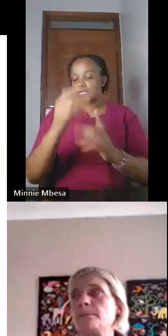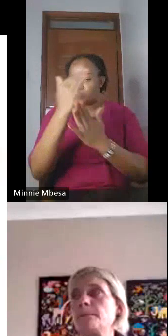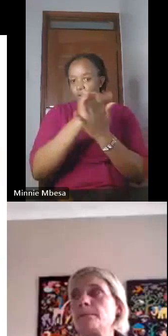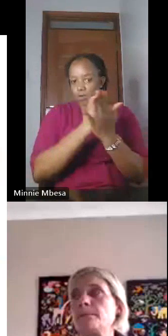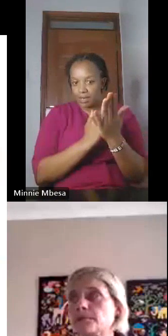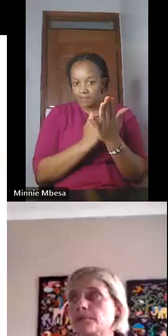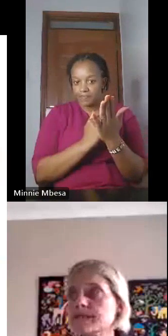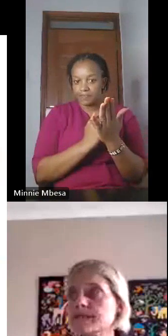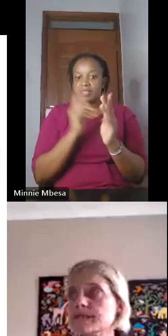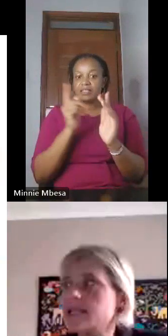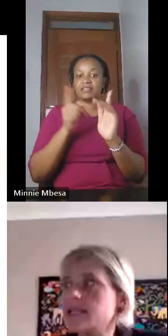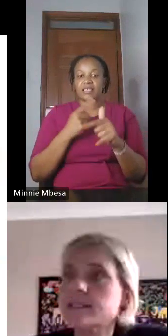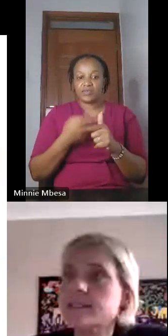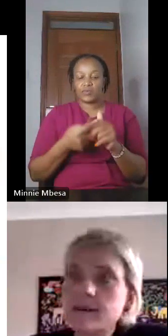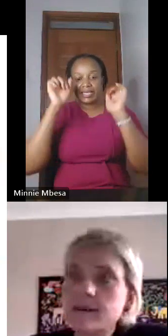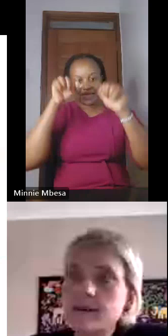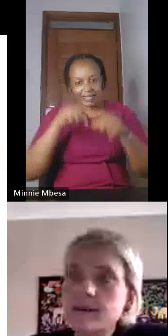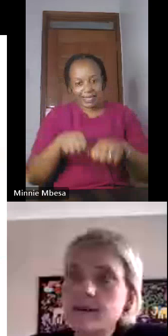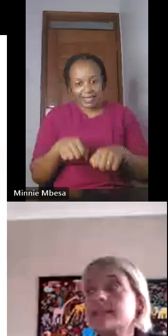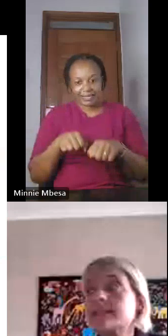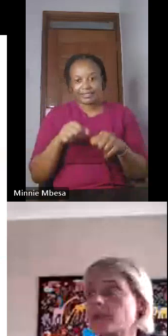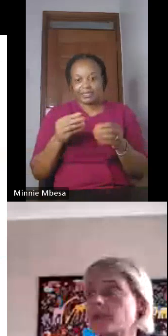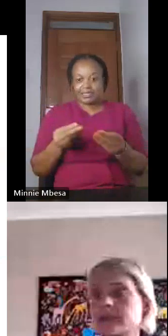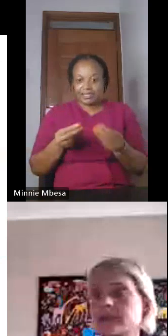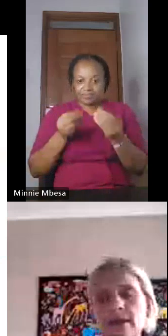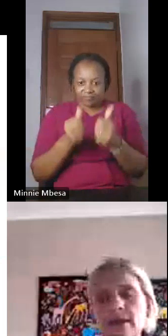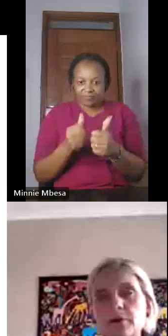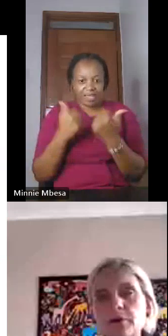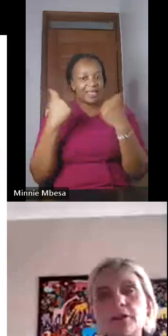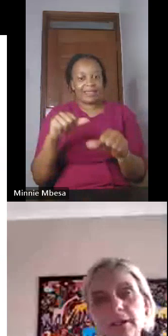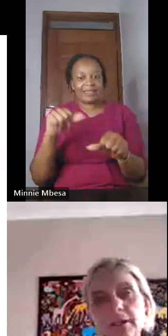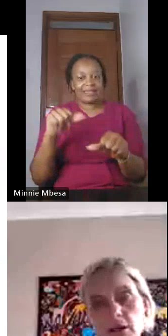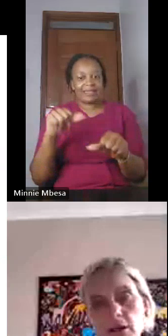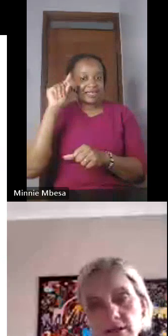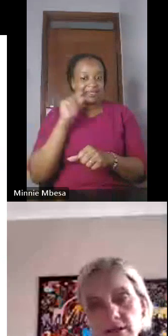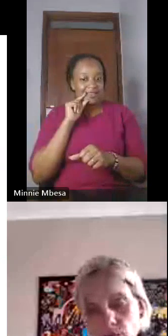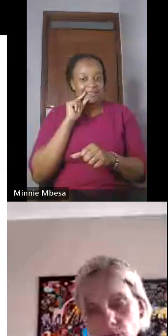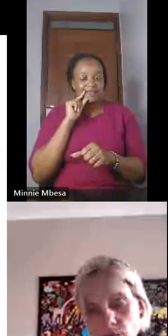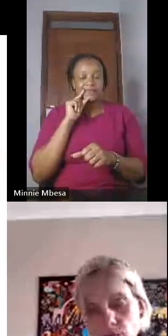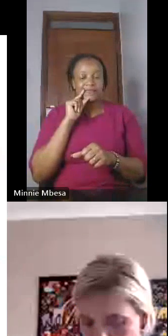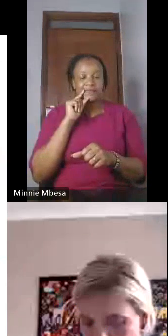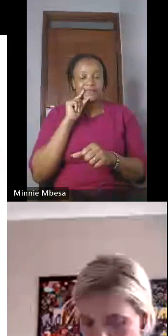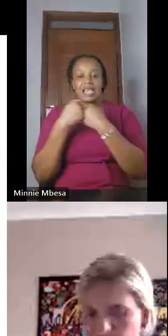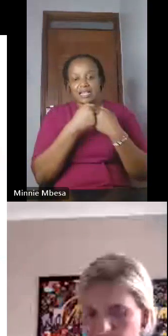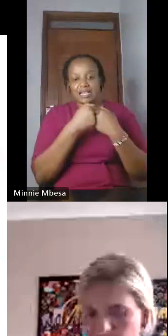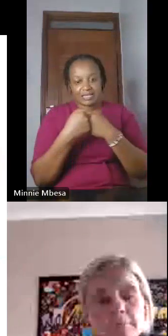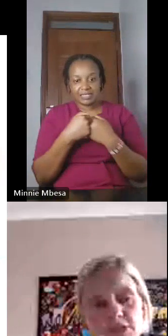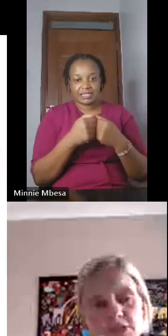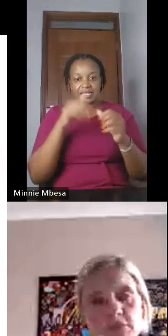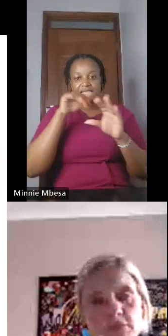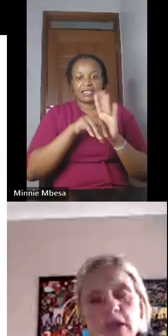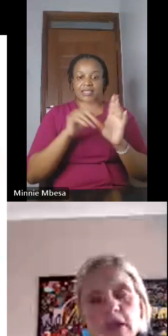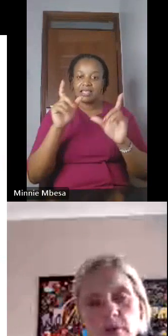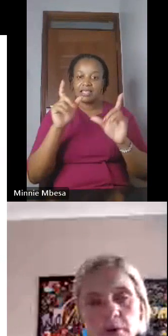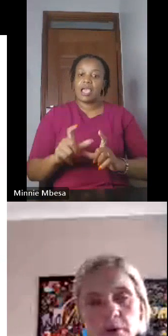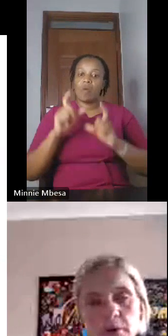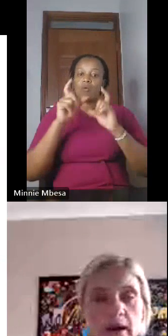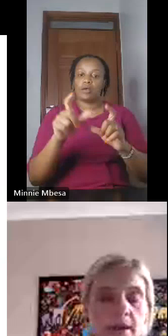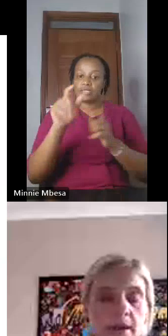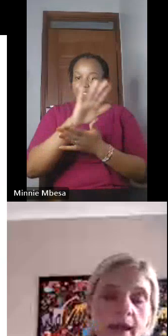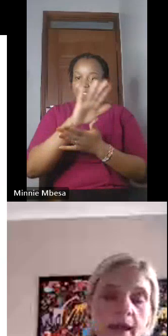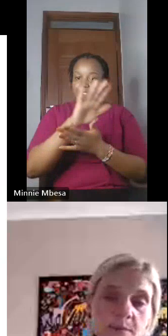can redress any gender disparities, I beg your pardon, across the award cycle. So in general,